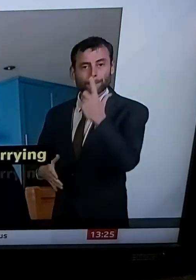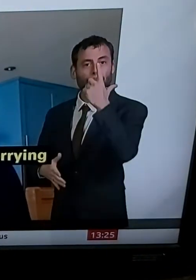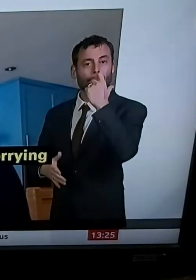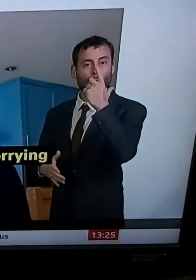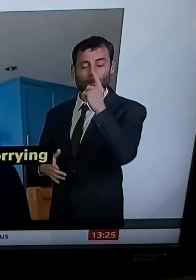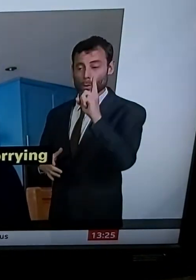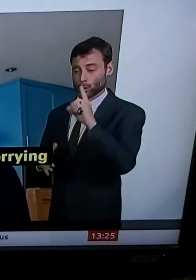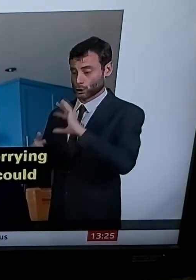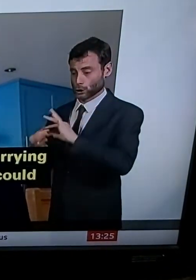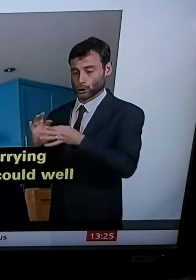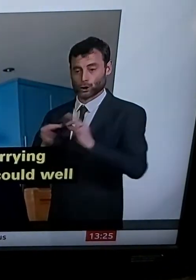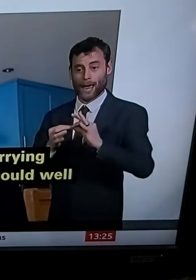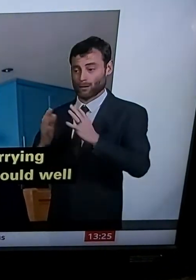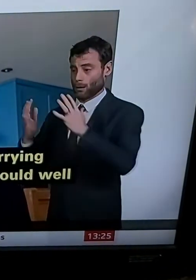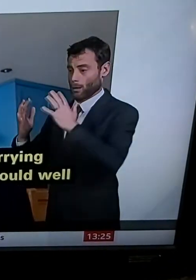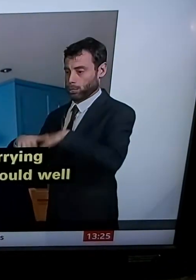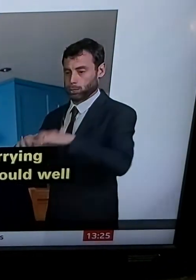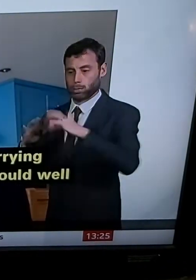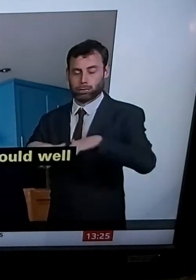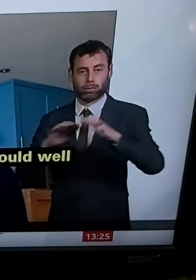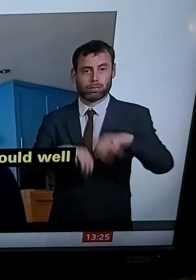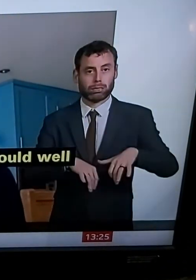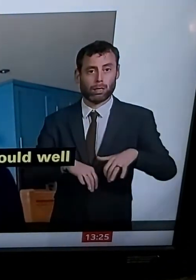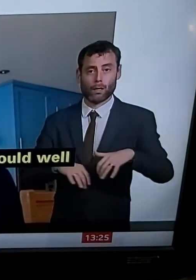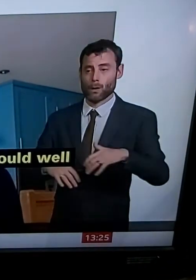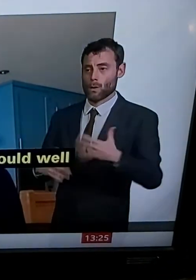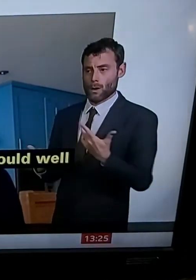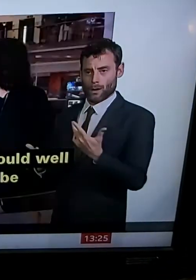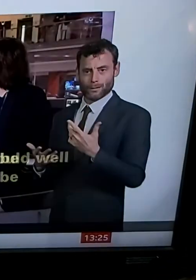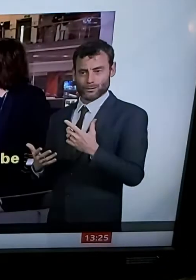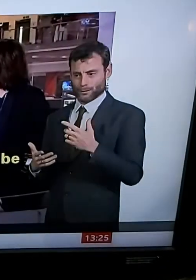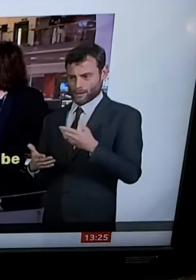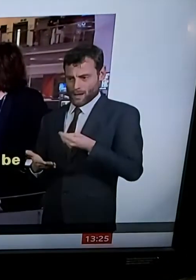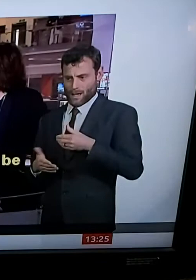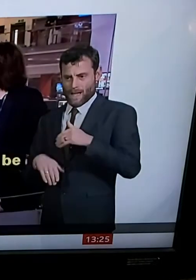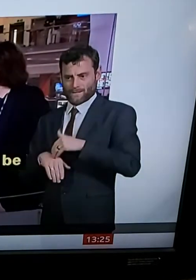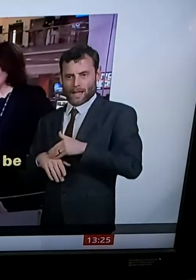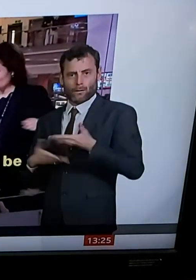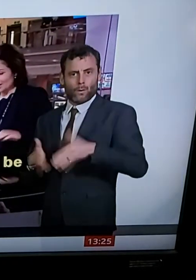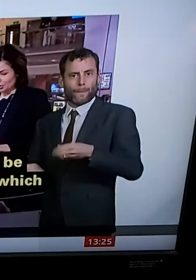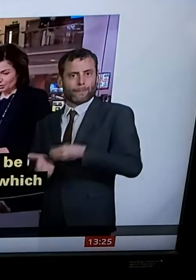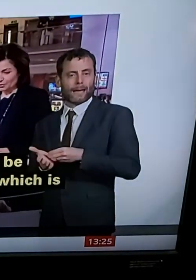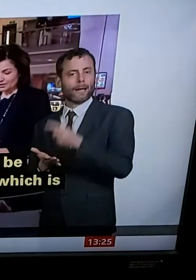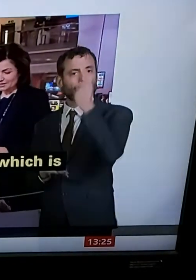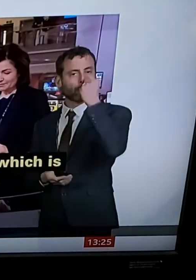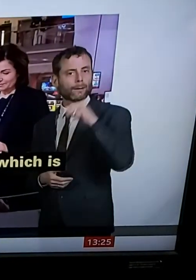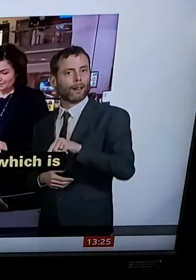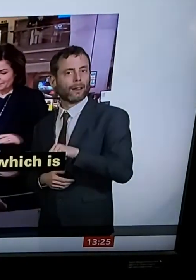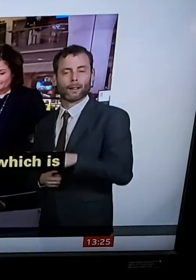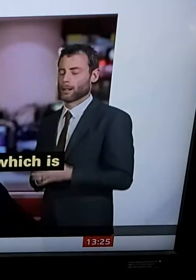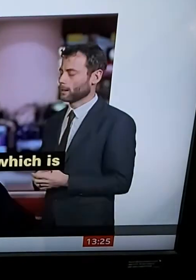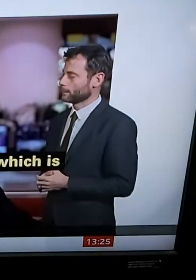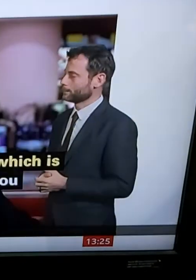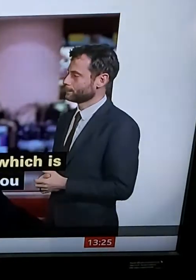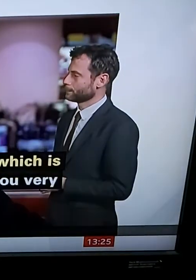looking to pay less money, which is a challenge as well. Yes. All right. Thanks very much for now. Simon Gompertz.